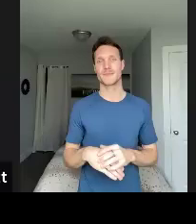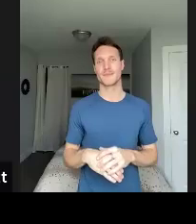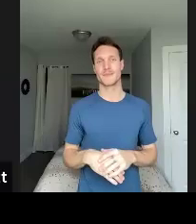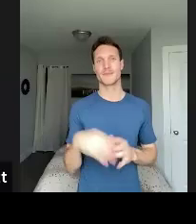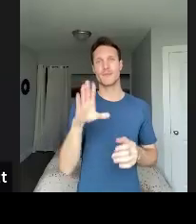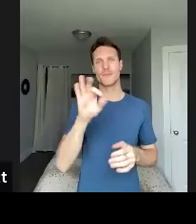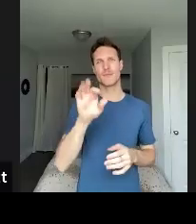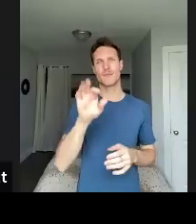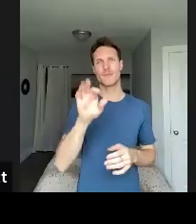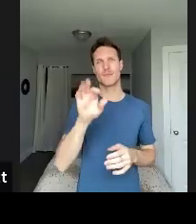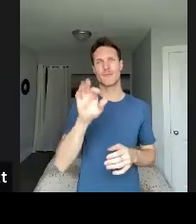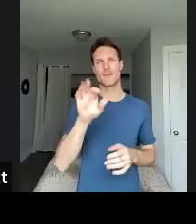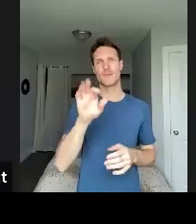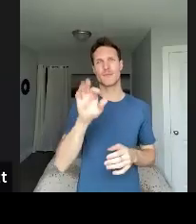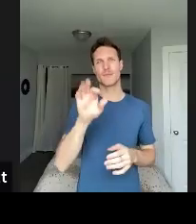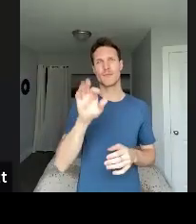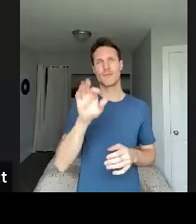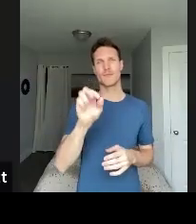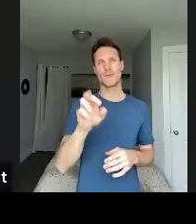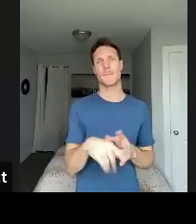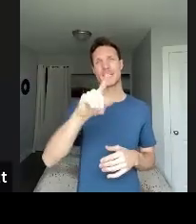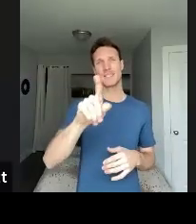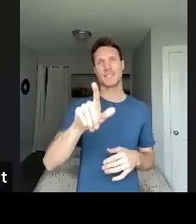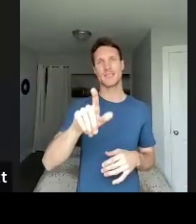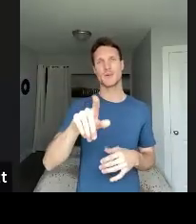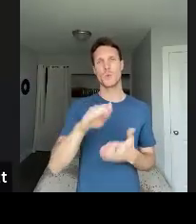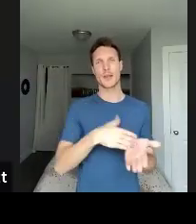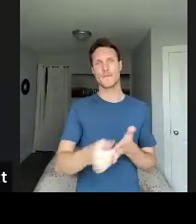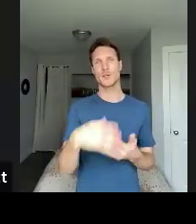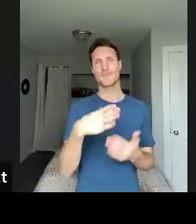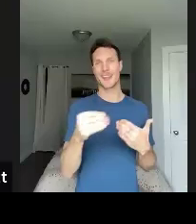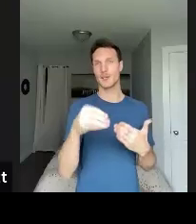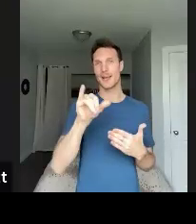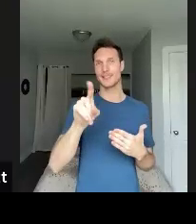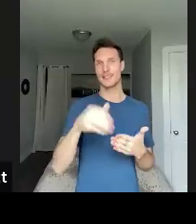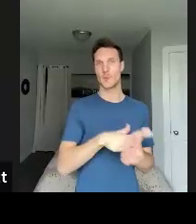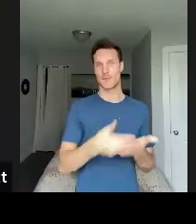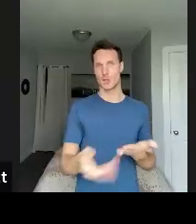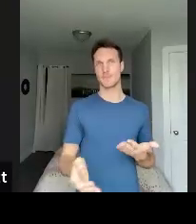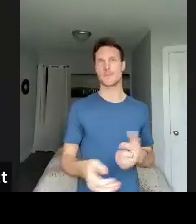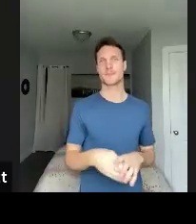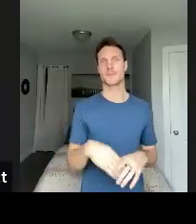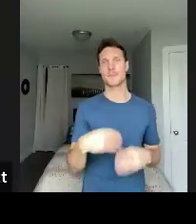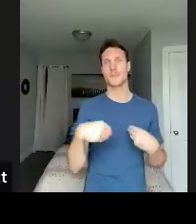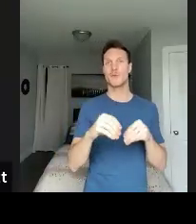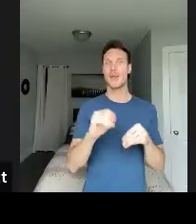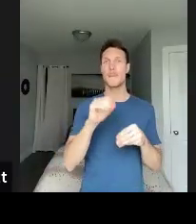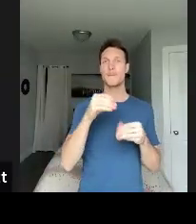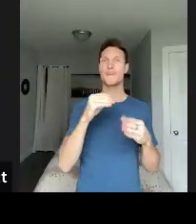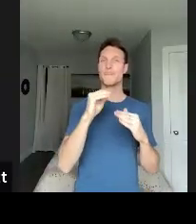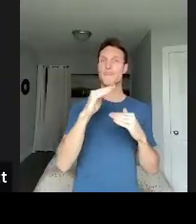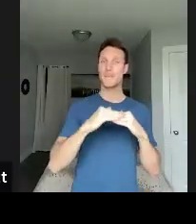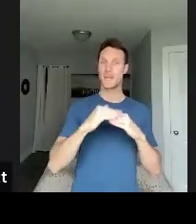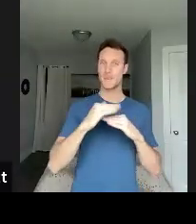our PD waiver and IDD waiver. We're putting out at minimum 500 per waiver, and